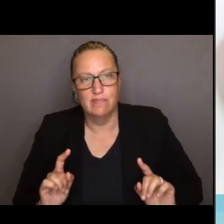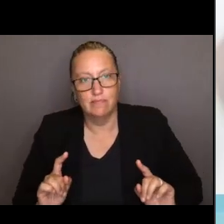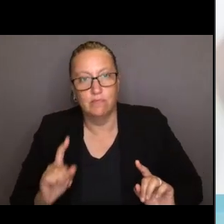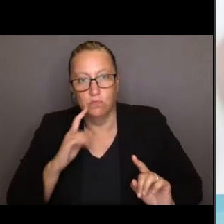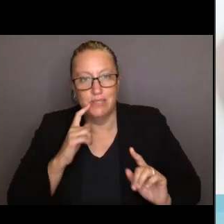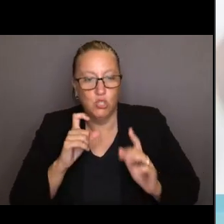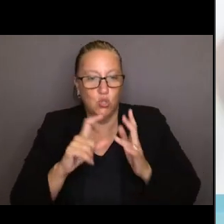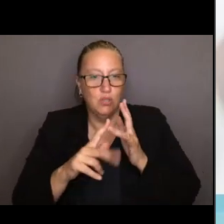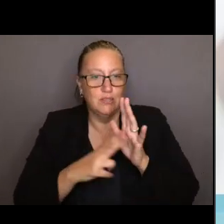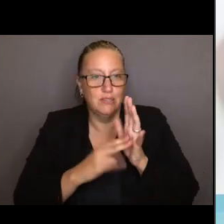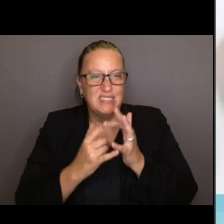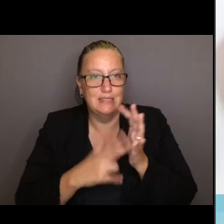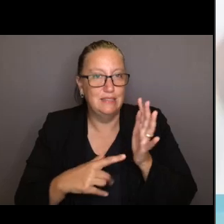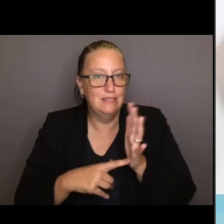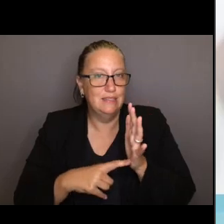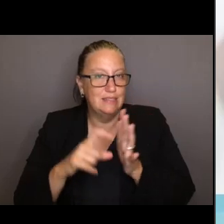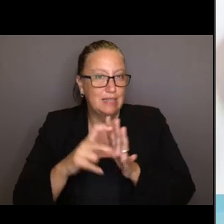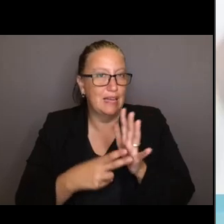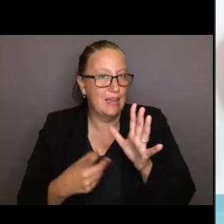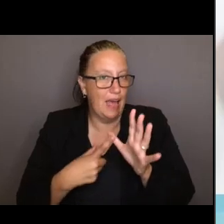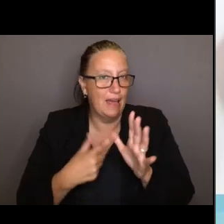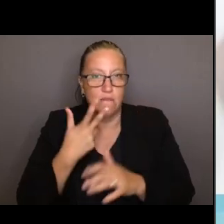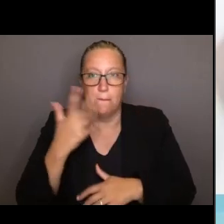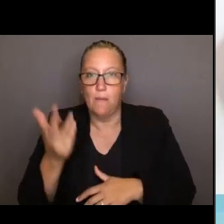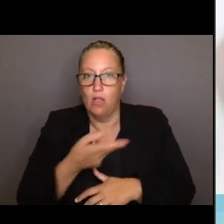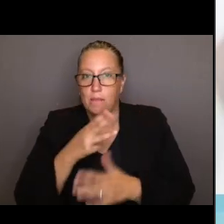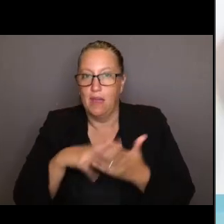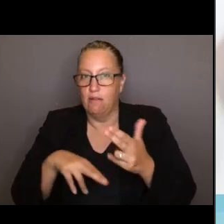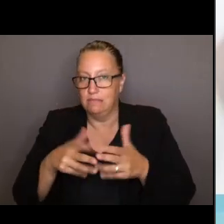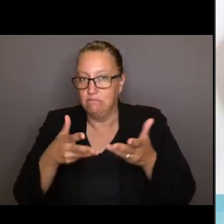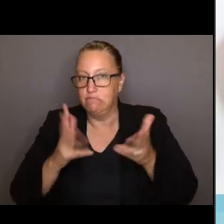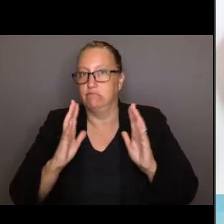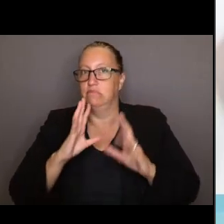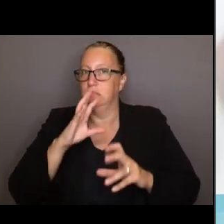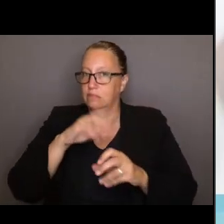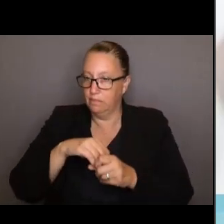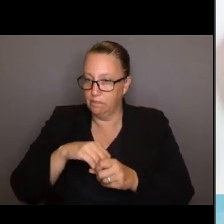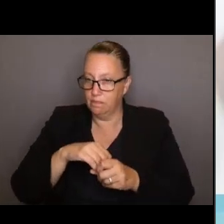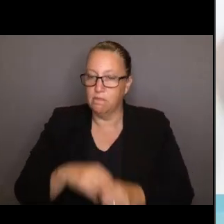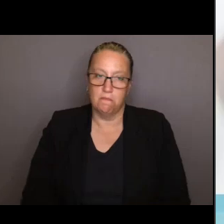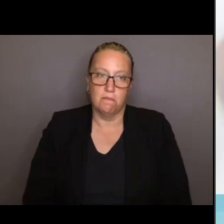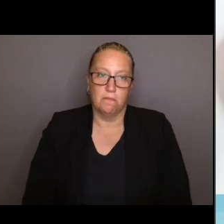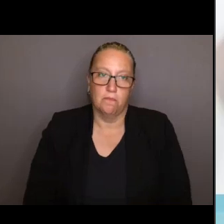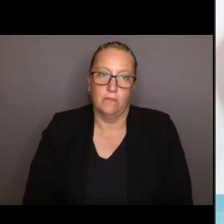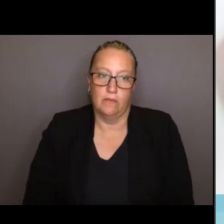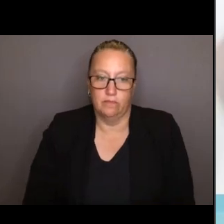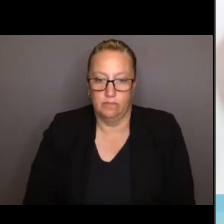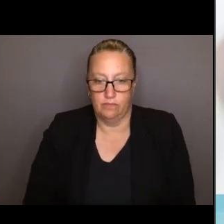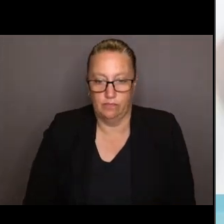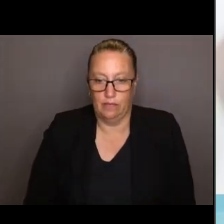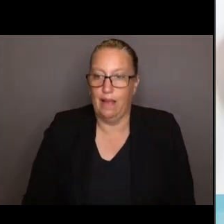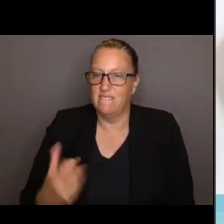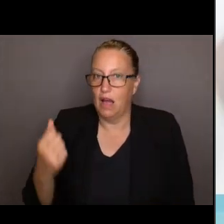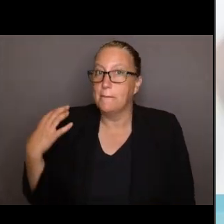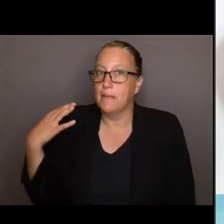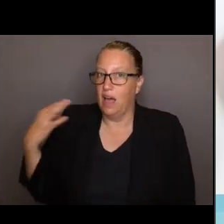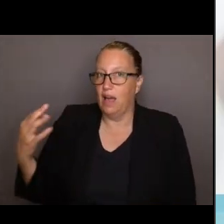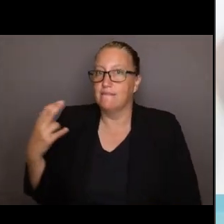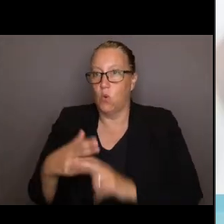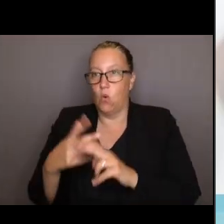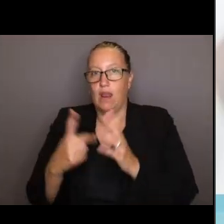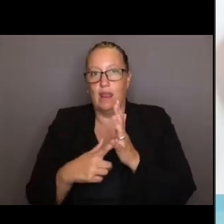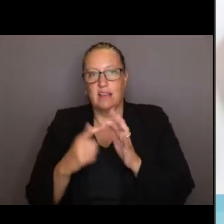DNA test if both parents are willing to participate. So there's definitely apply for legal aid for a